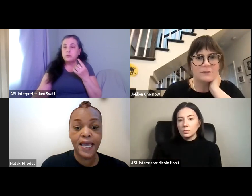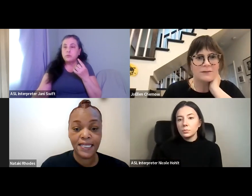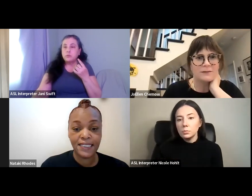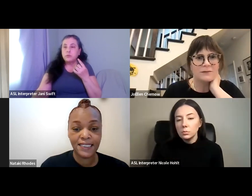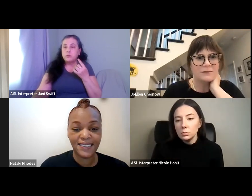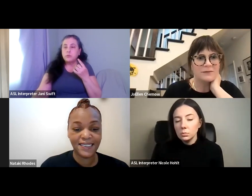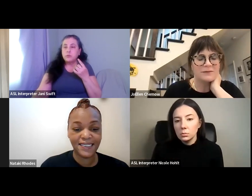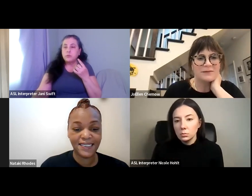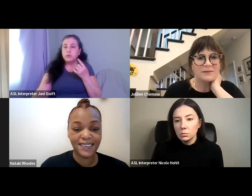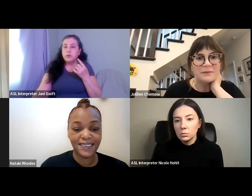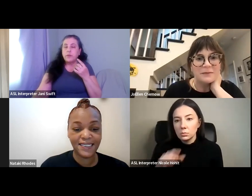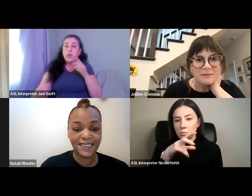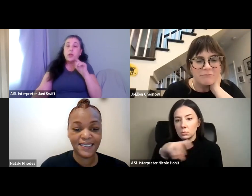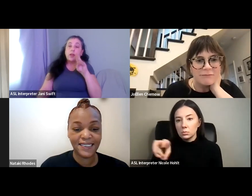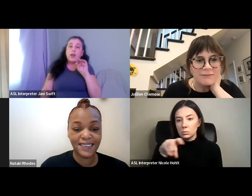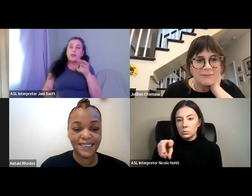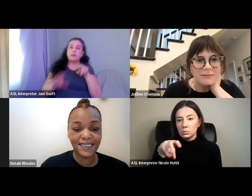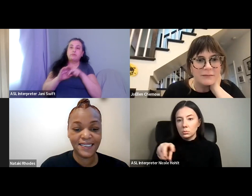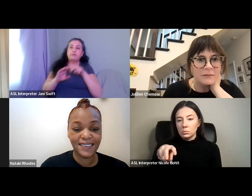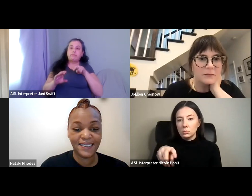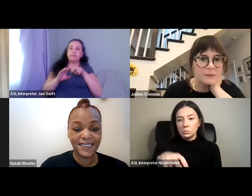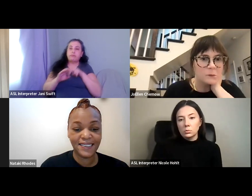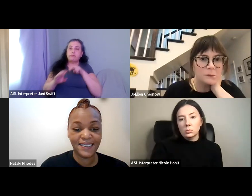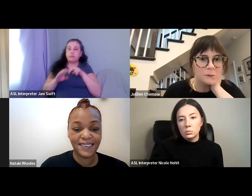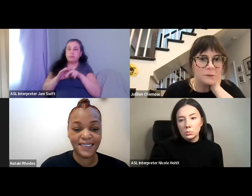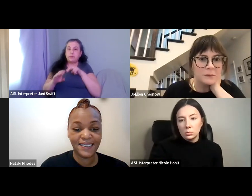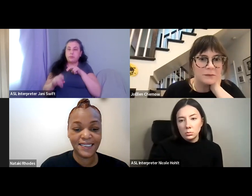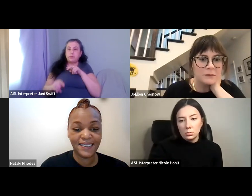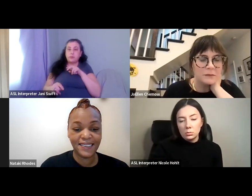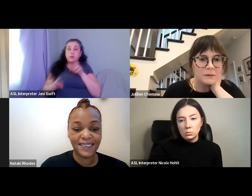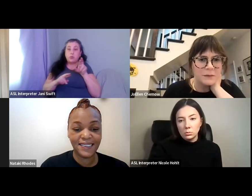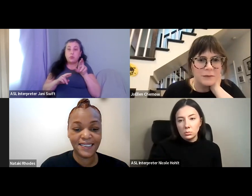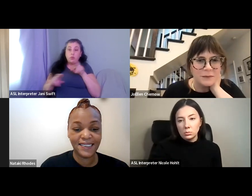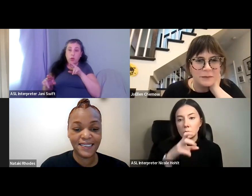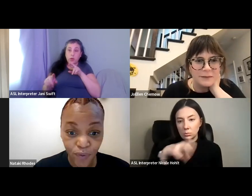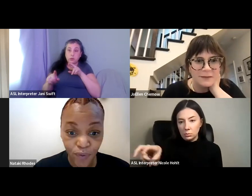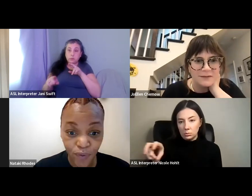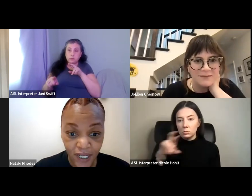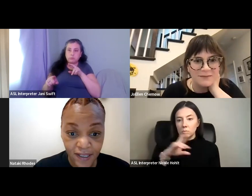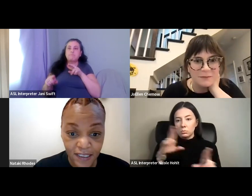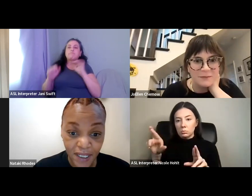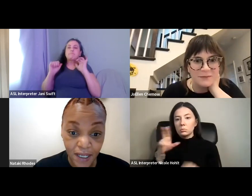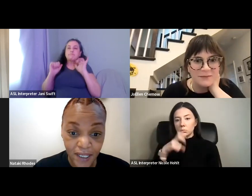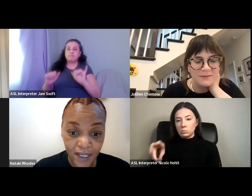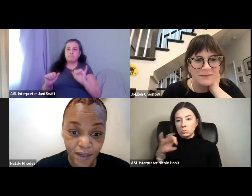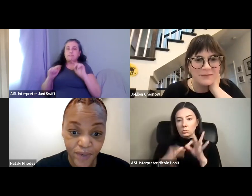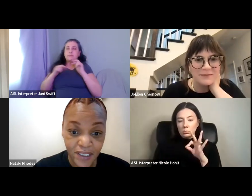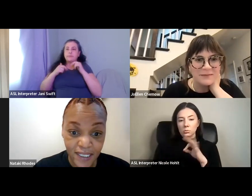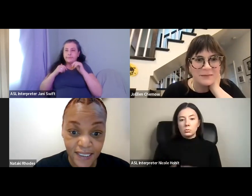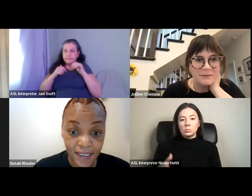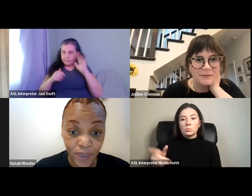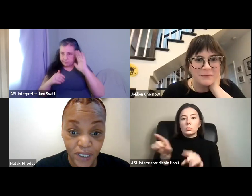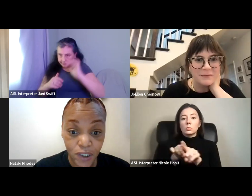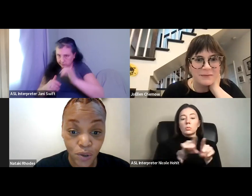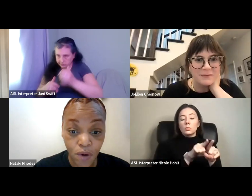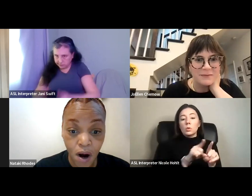Nataki, you're cutting in and out. That the National Restaurant Association Also, a word in that's been